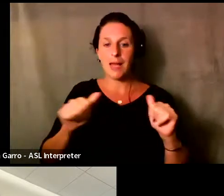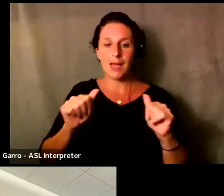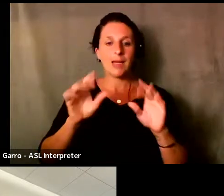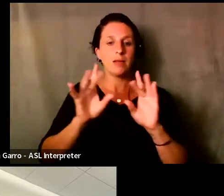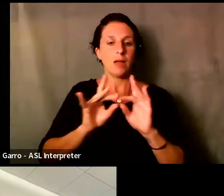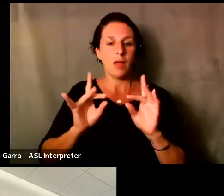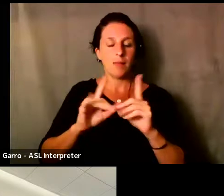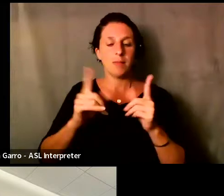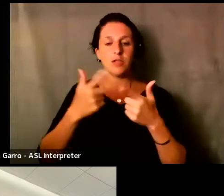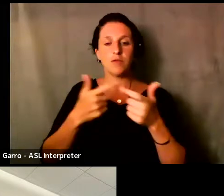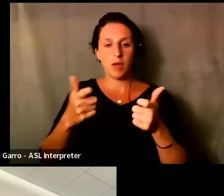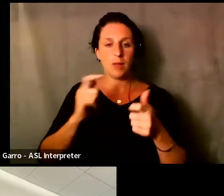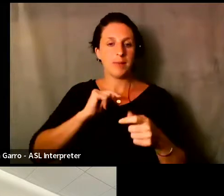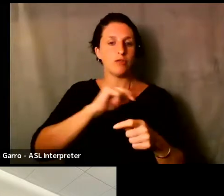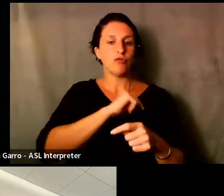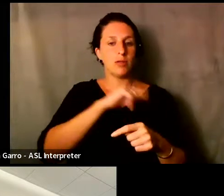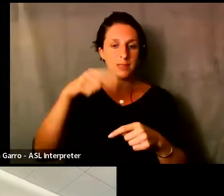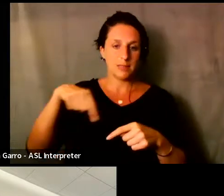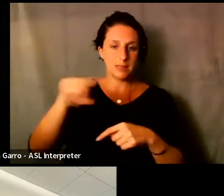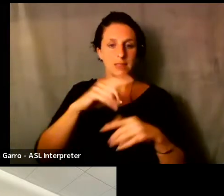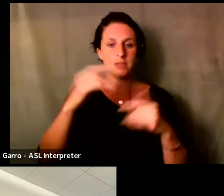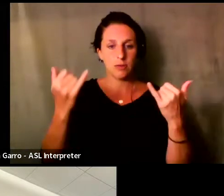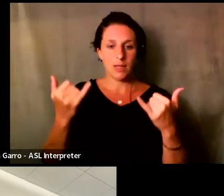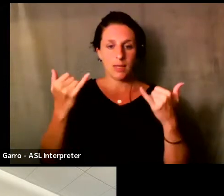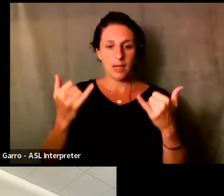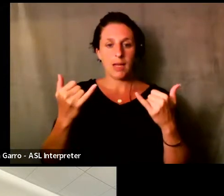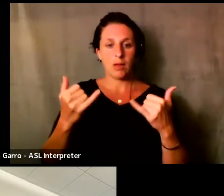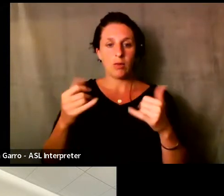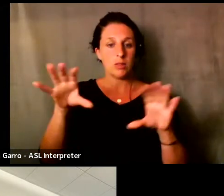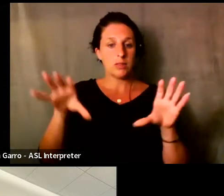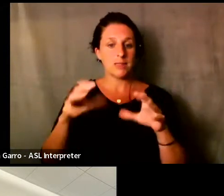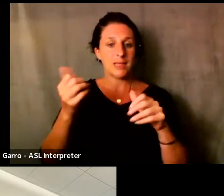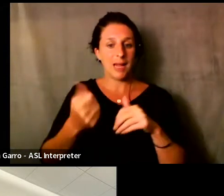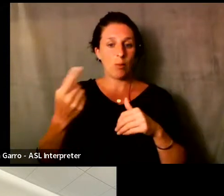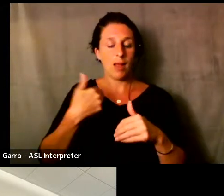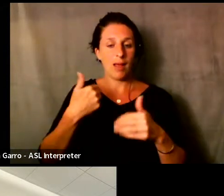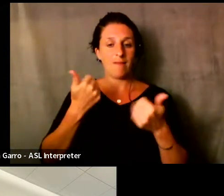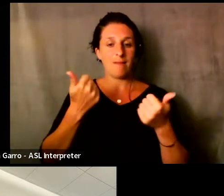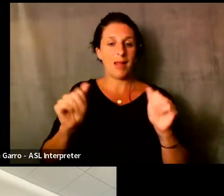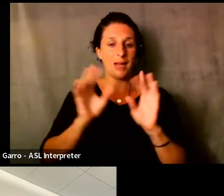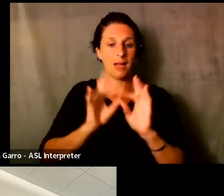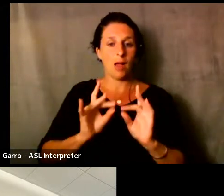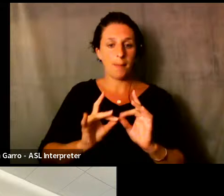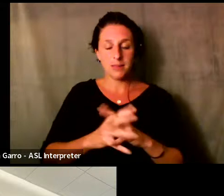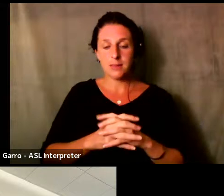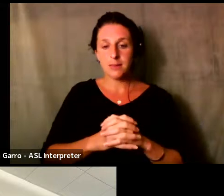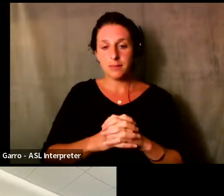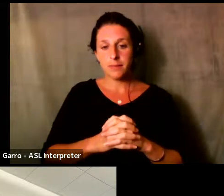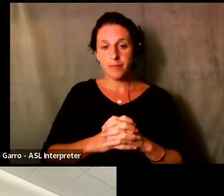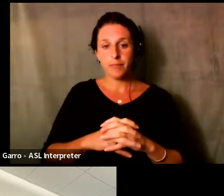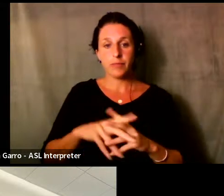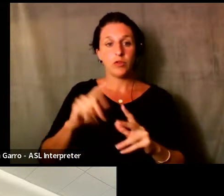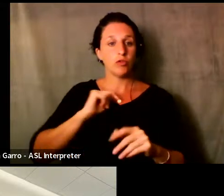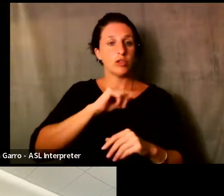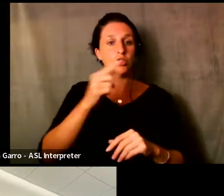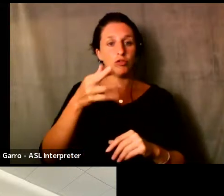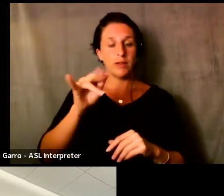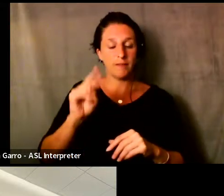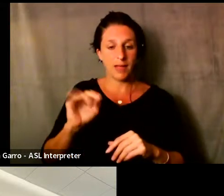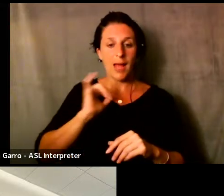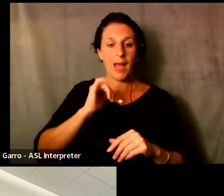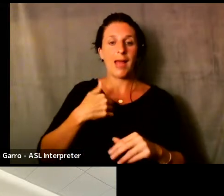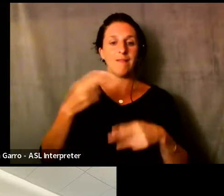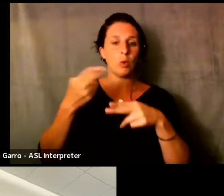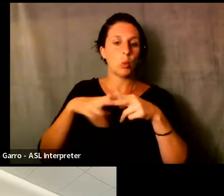the trustees at this moment. Does anyone have any comments? Trustee Griffin. I just have a